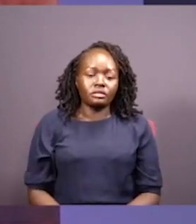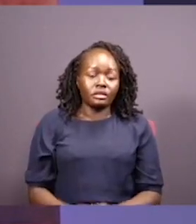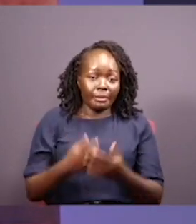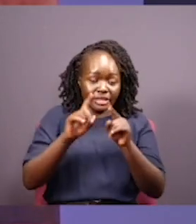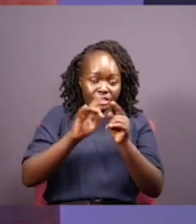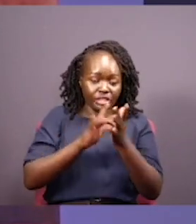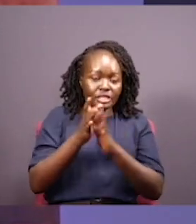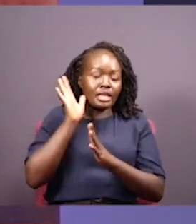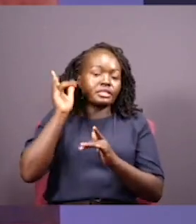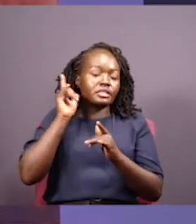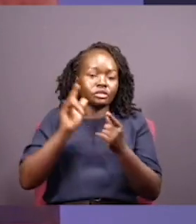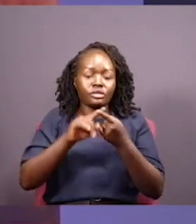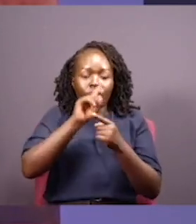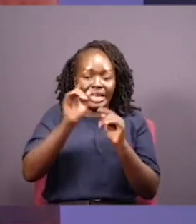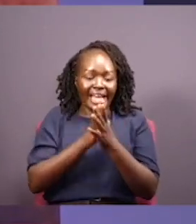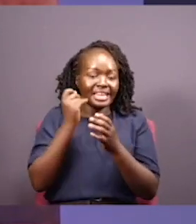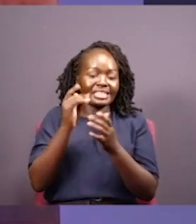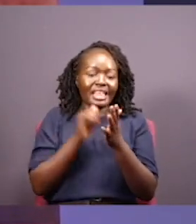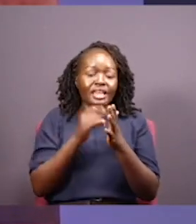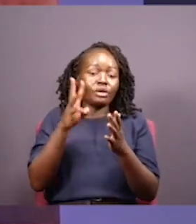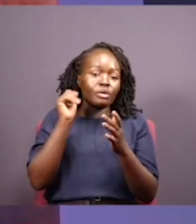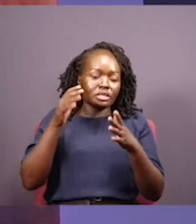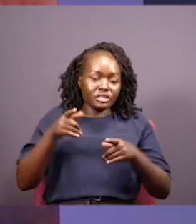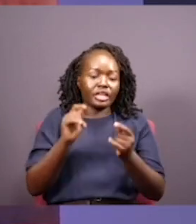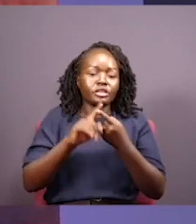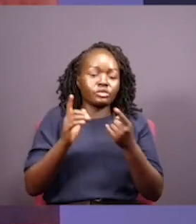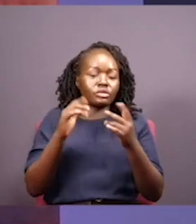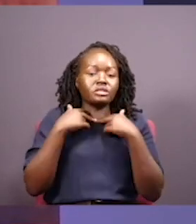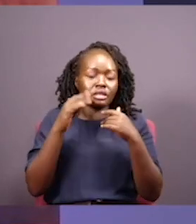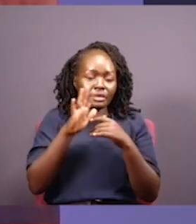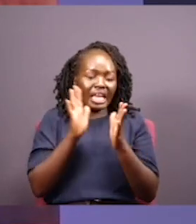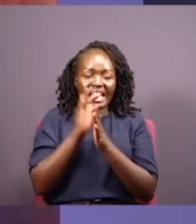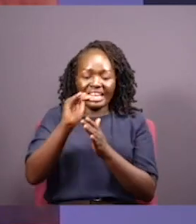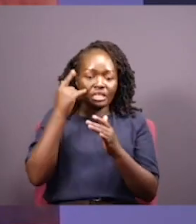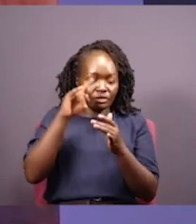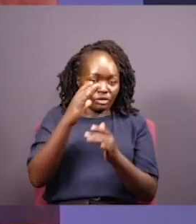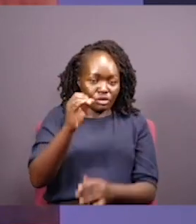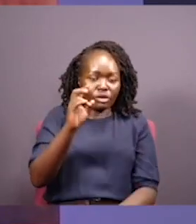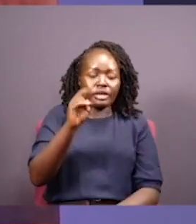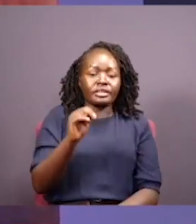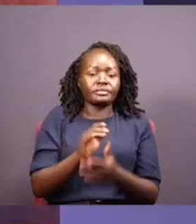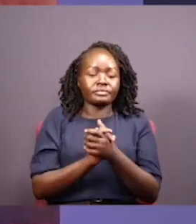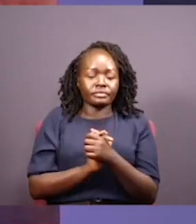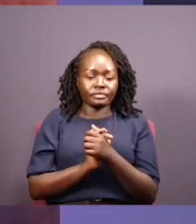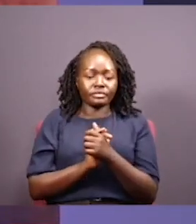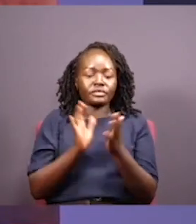and he recognized that they were trying to trap him. And he asked them for a coin and they gave him a coin. And he asked them,